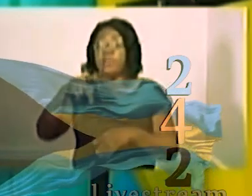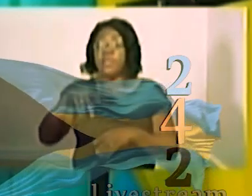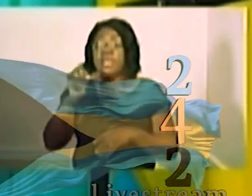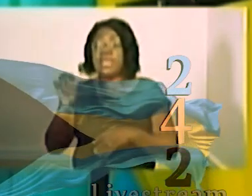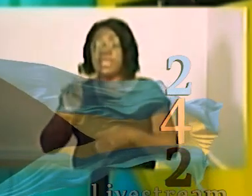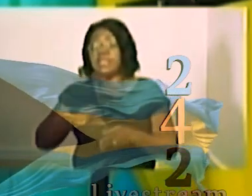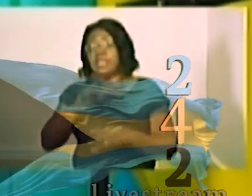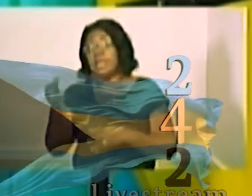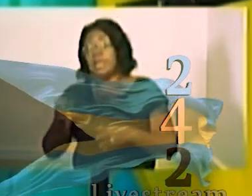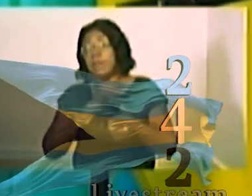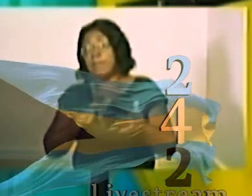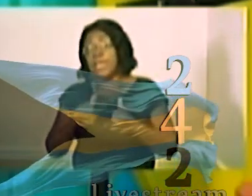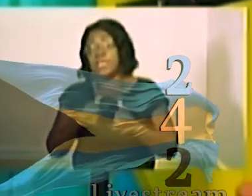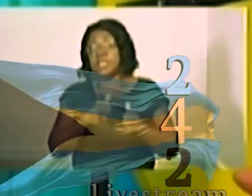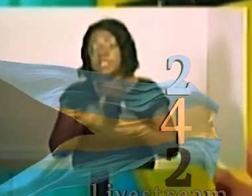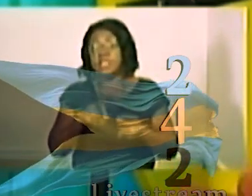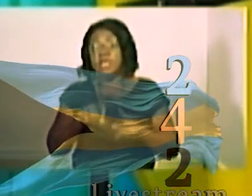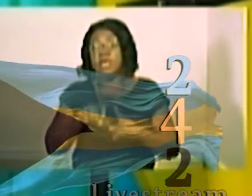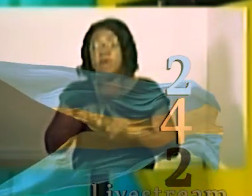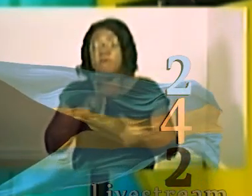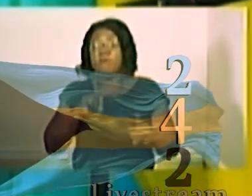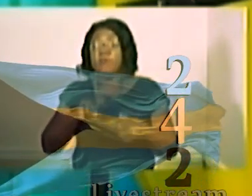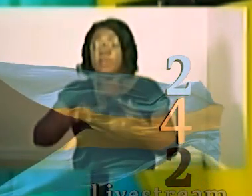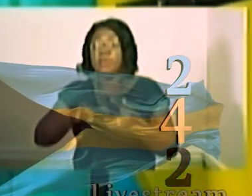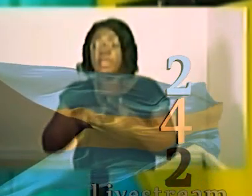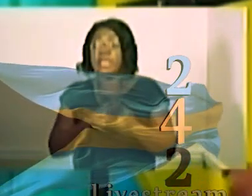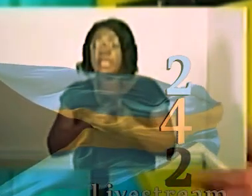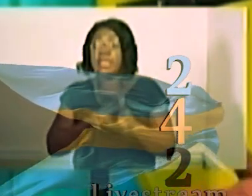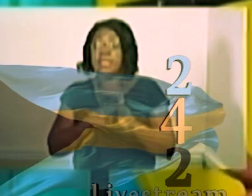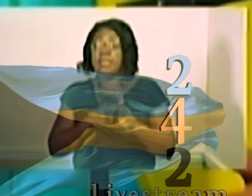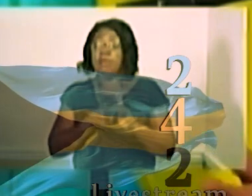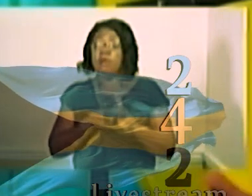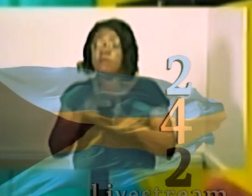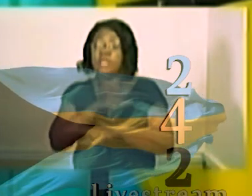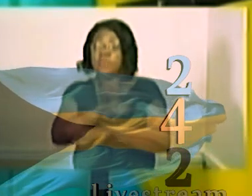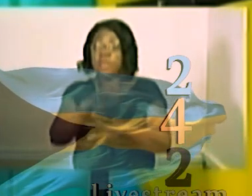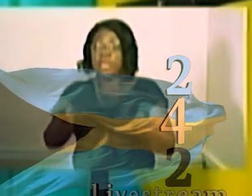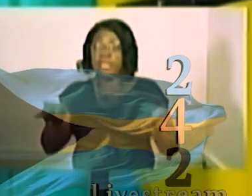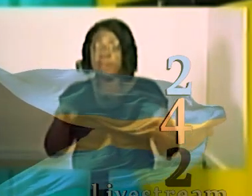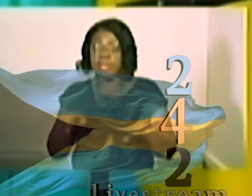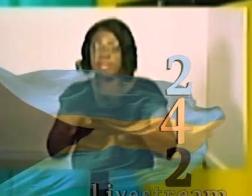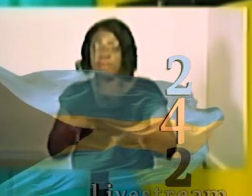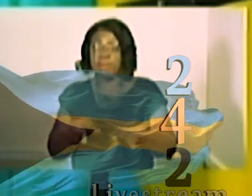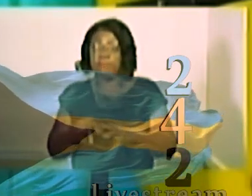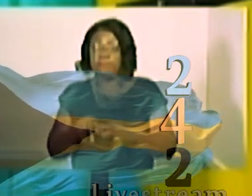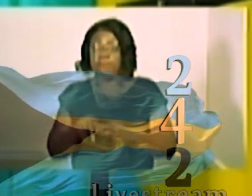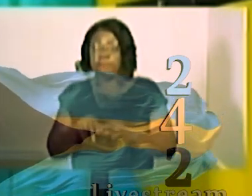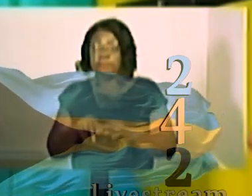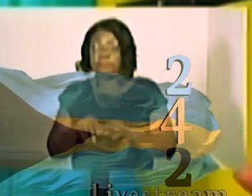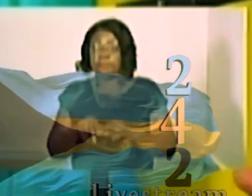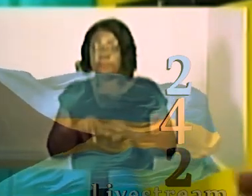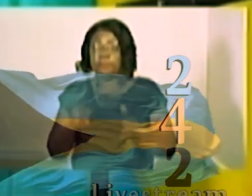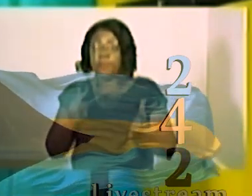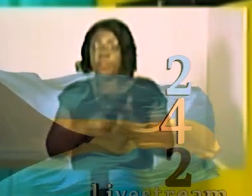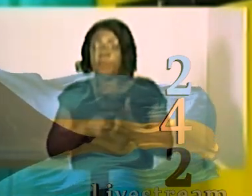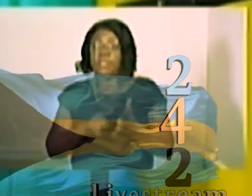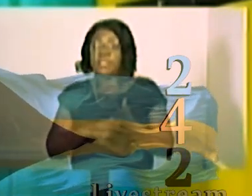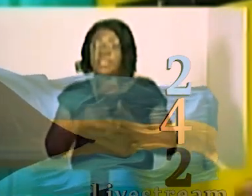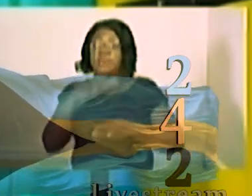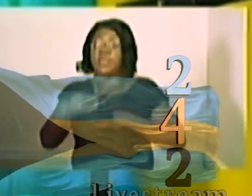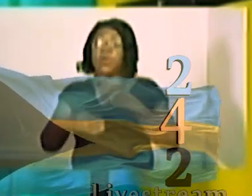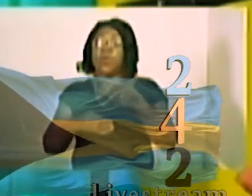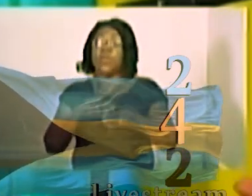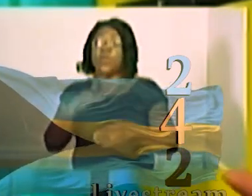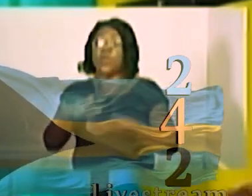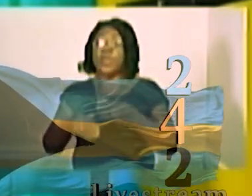other measures. From the beginning of this our pandemic, it wasn't a pandemic back then, but this has been